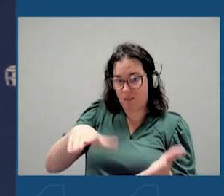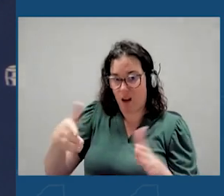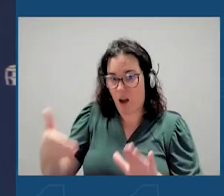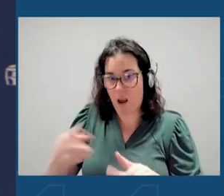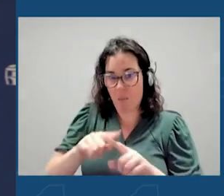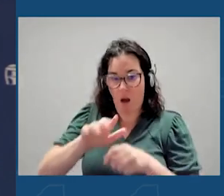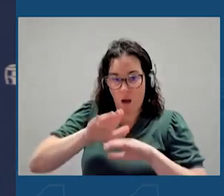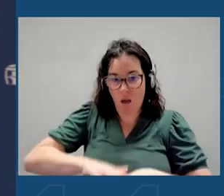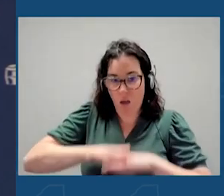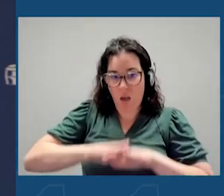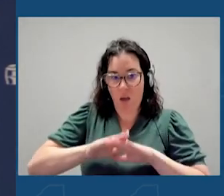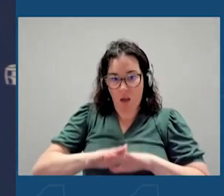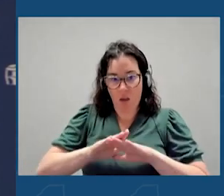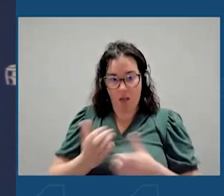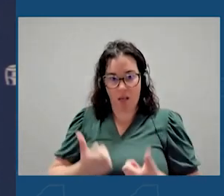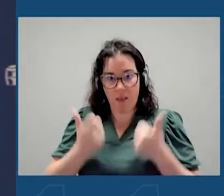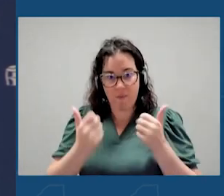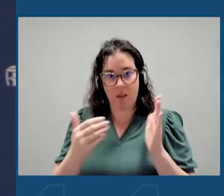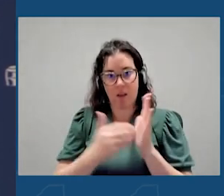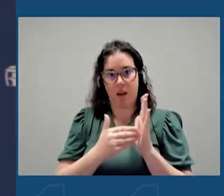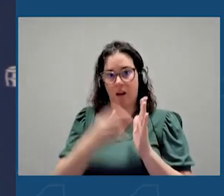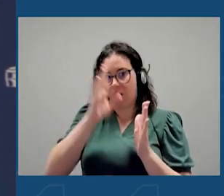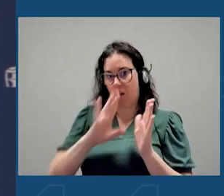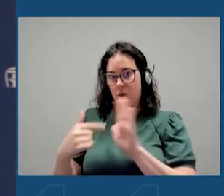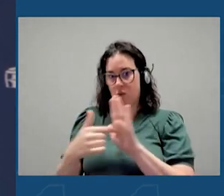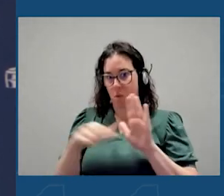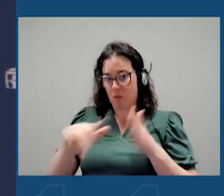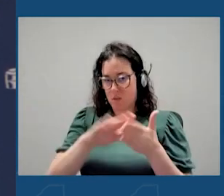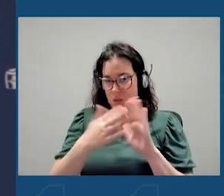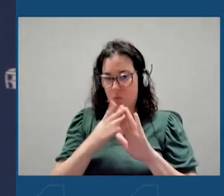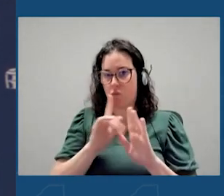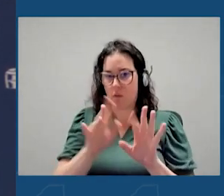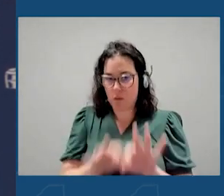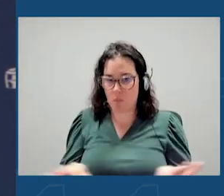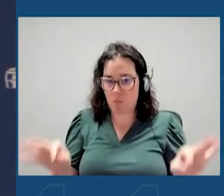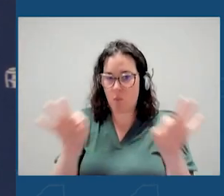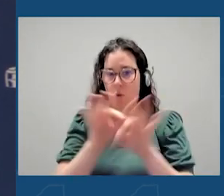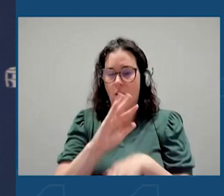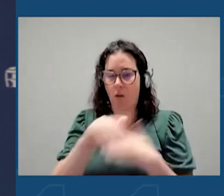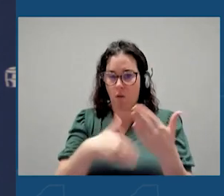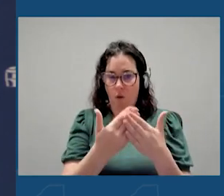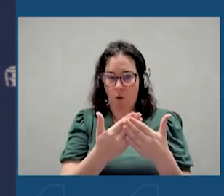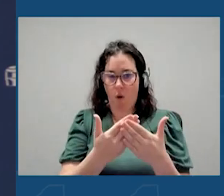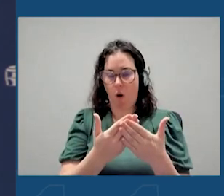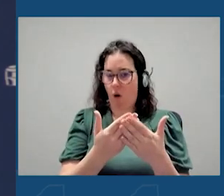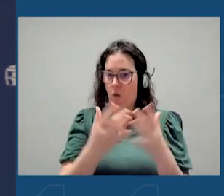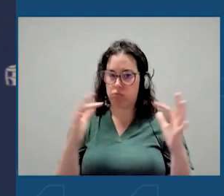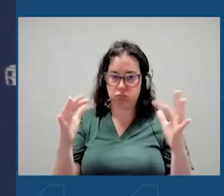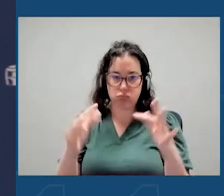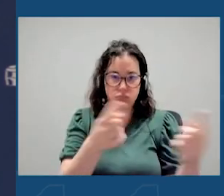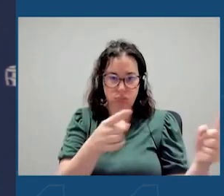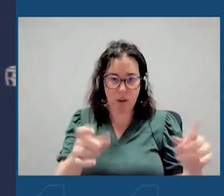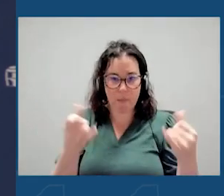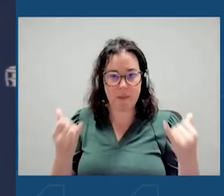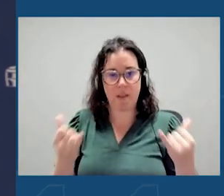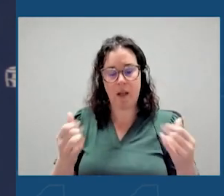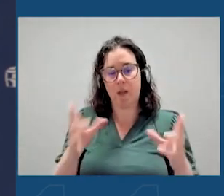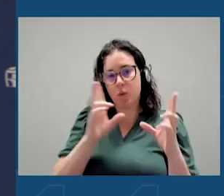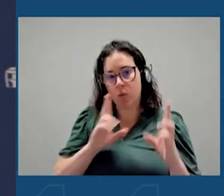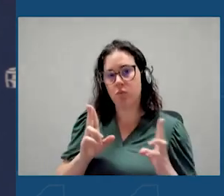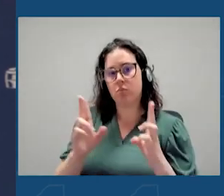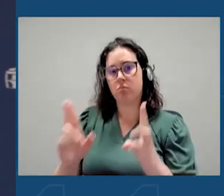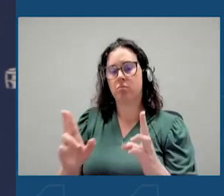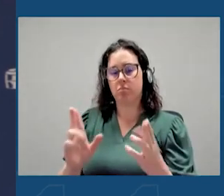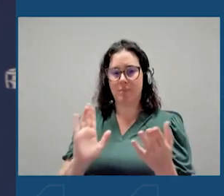this community really matters. And it all comes together here today. So I pay homage to our fans. I